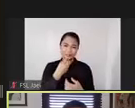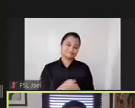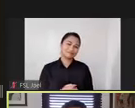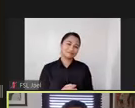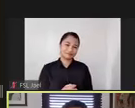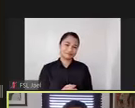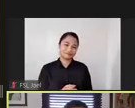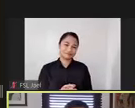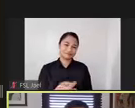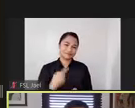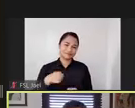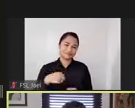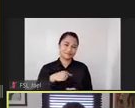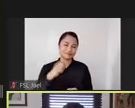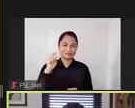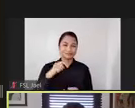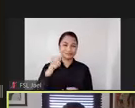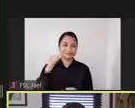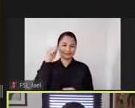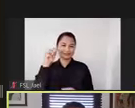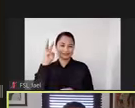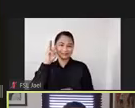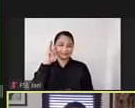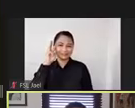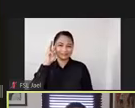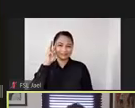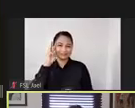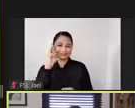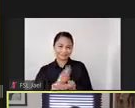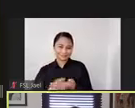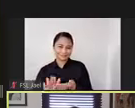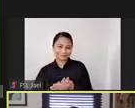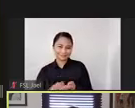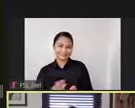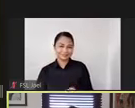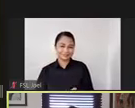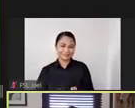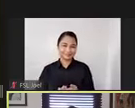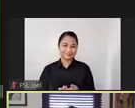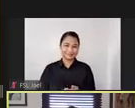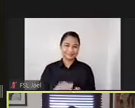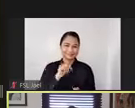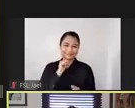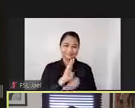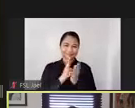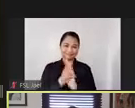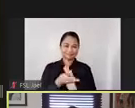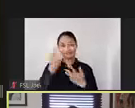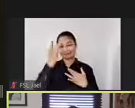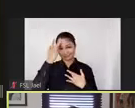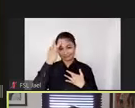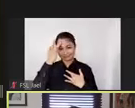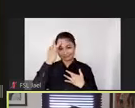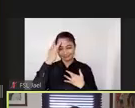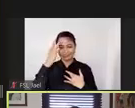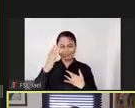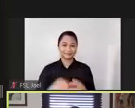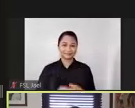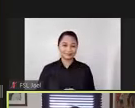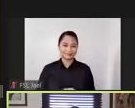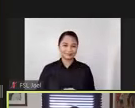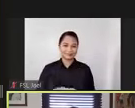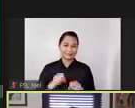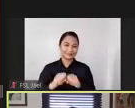it's just sometimes as simple as not even having a proper container to put food